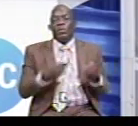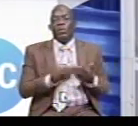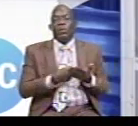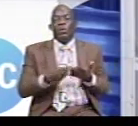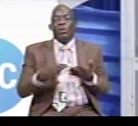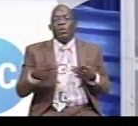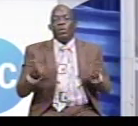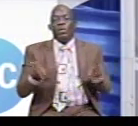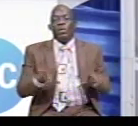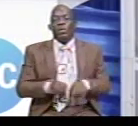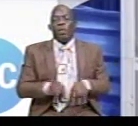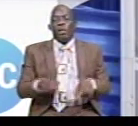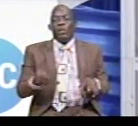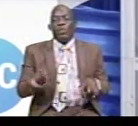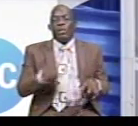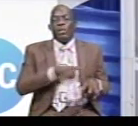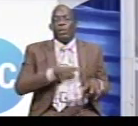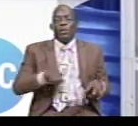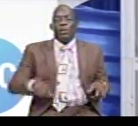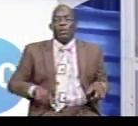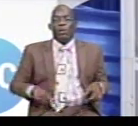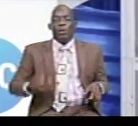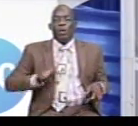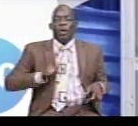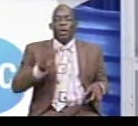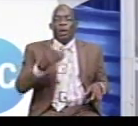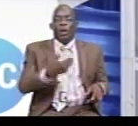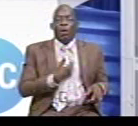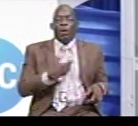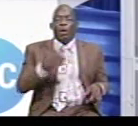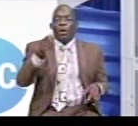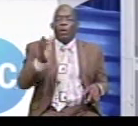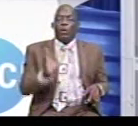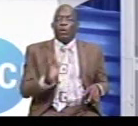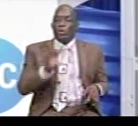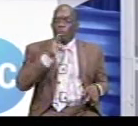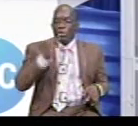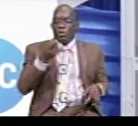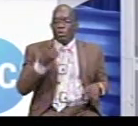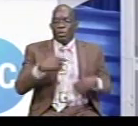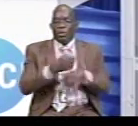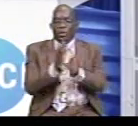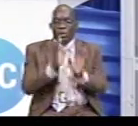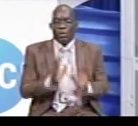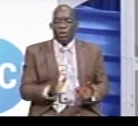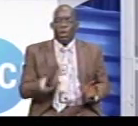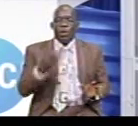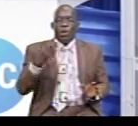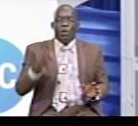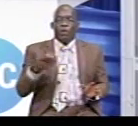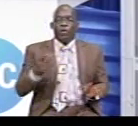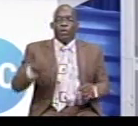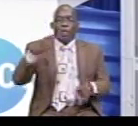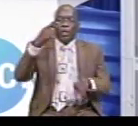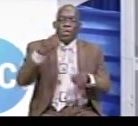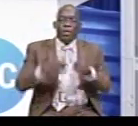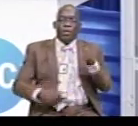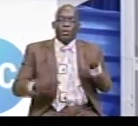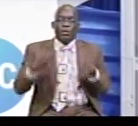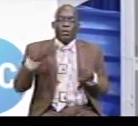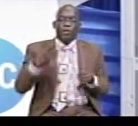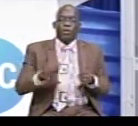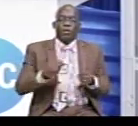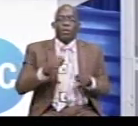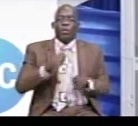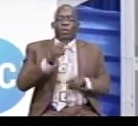that multitudes will come to receive from the Lord. I will quickly recognize some of the